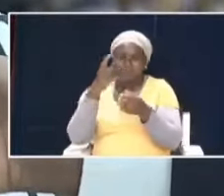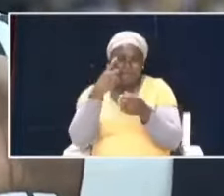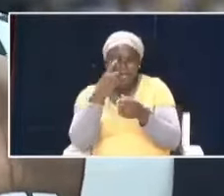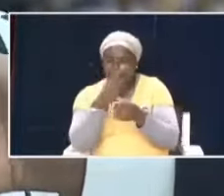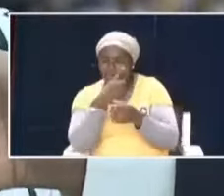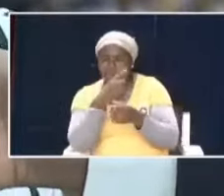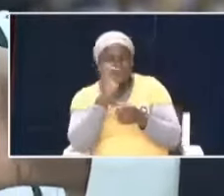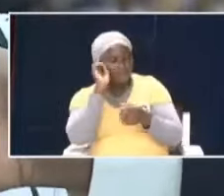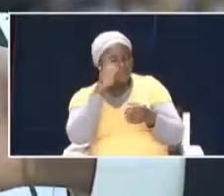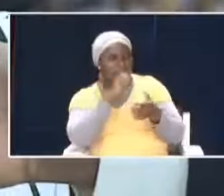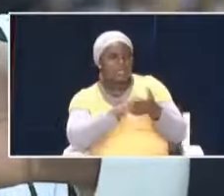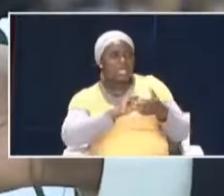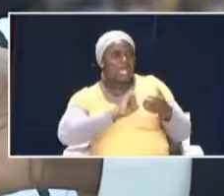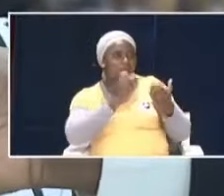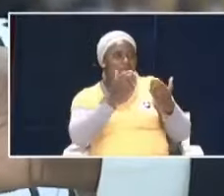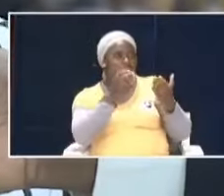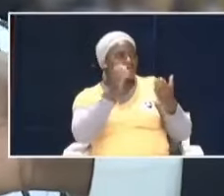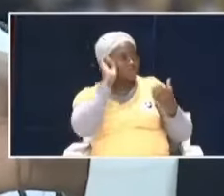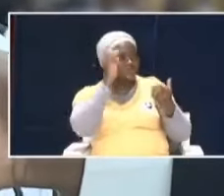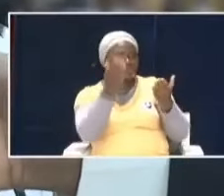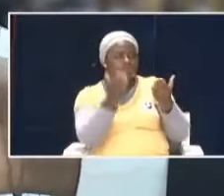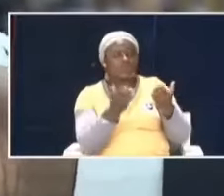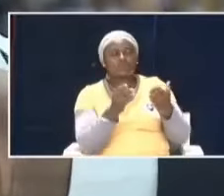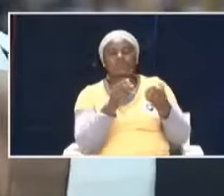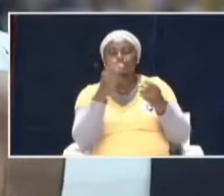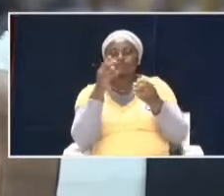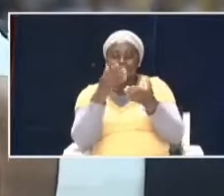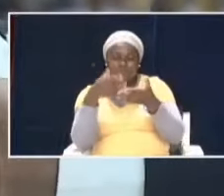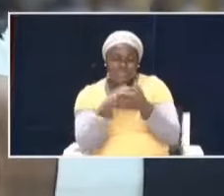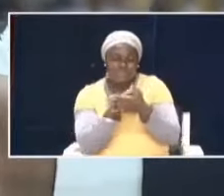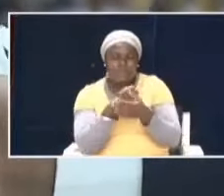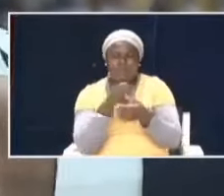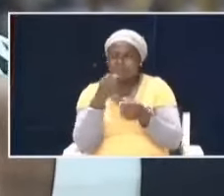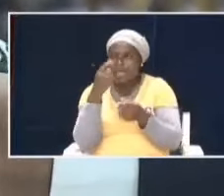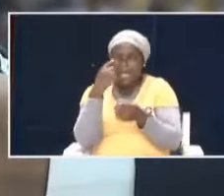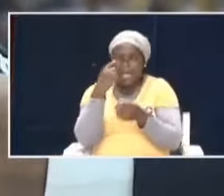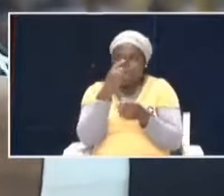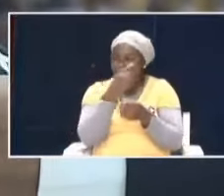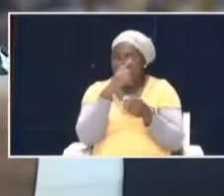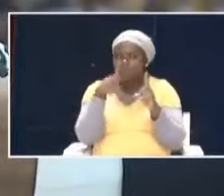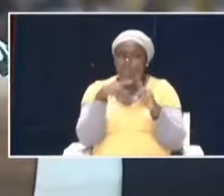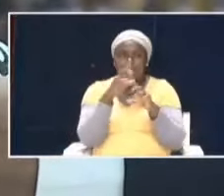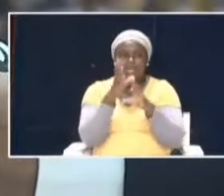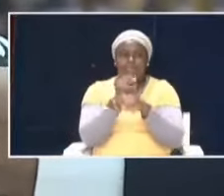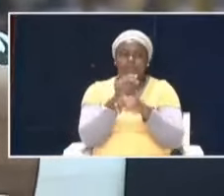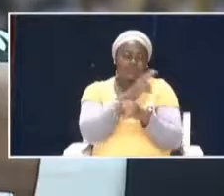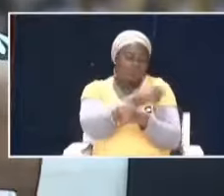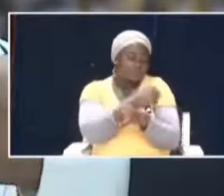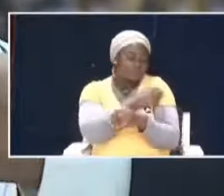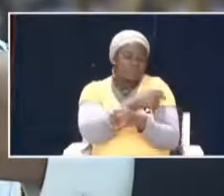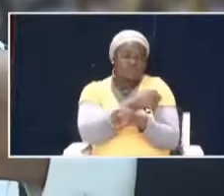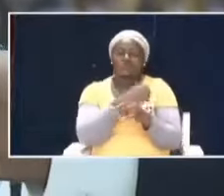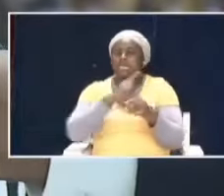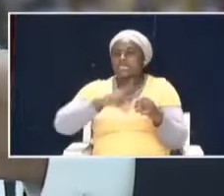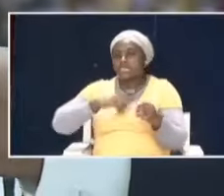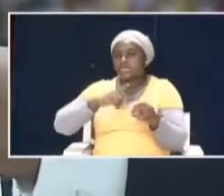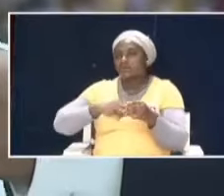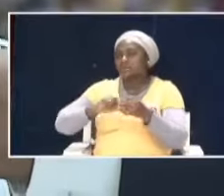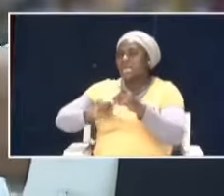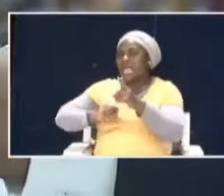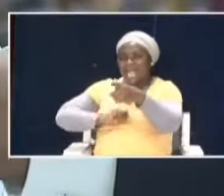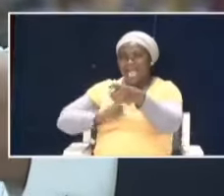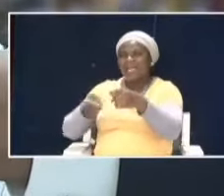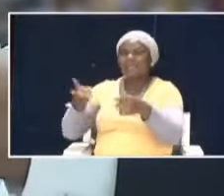claim it. When I got to the hospital at Thailand, Lagos, I was in the surgery room. They